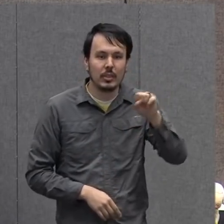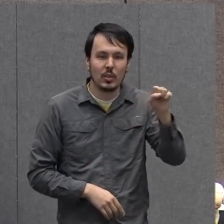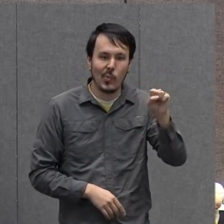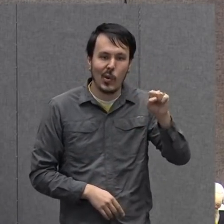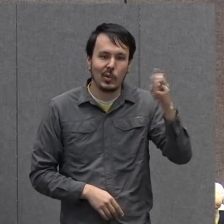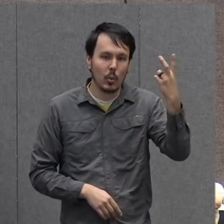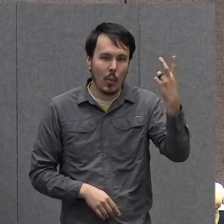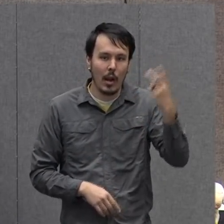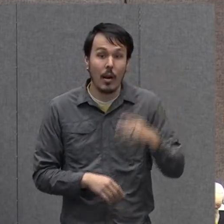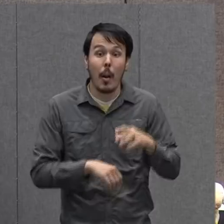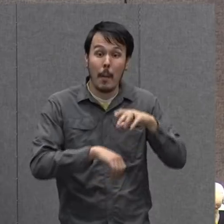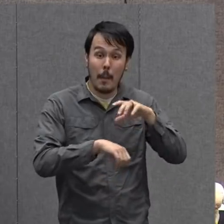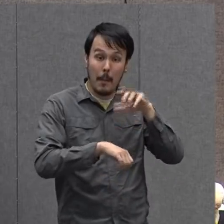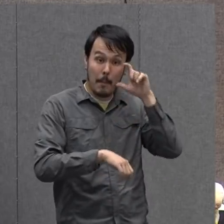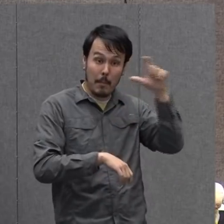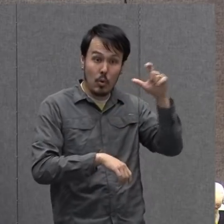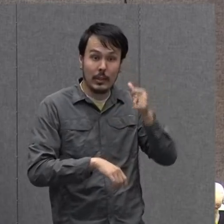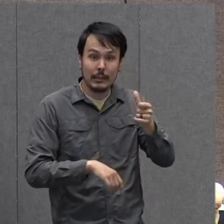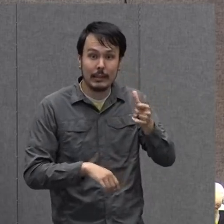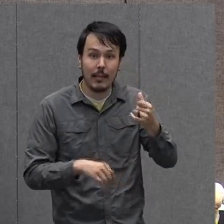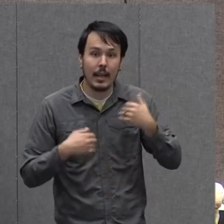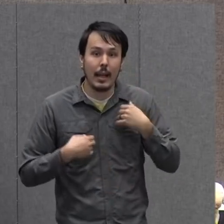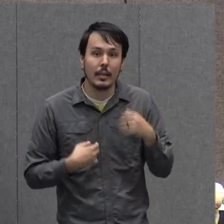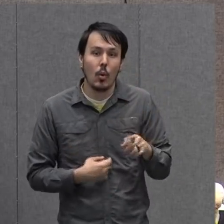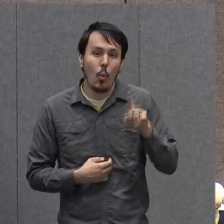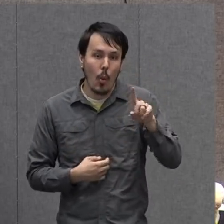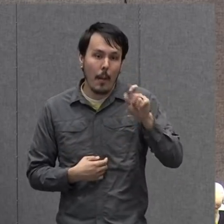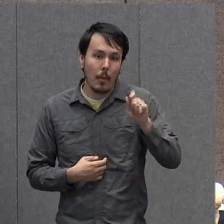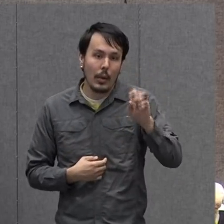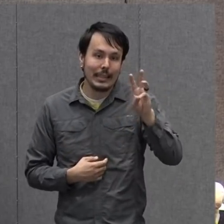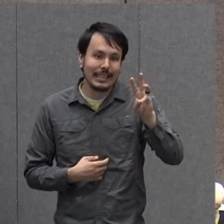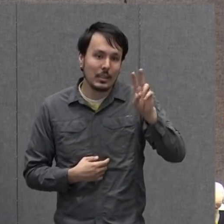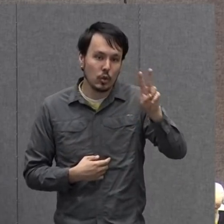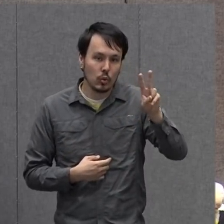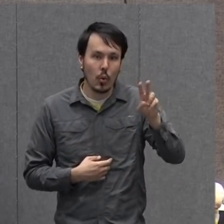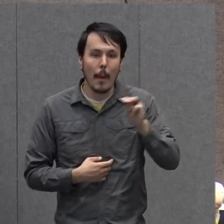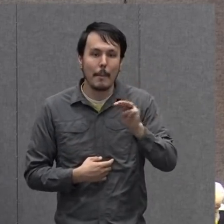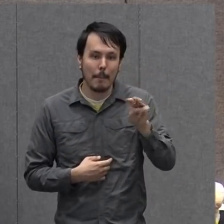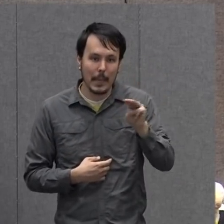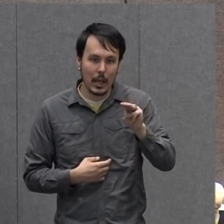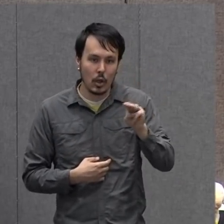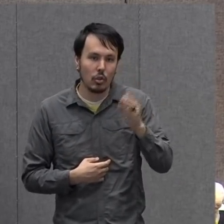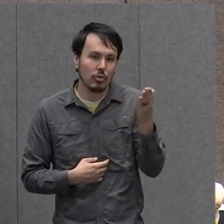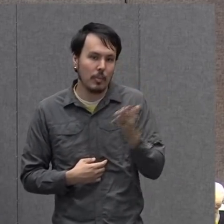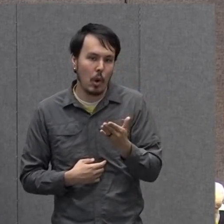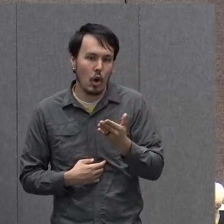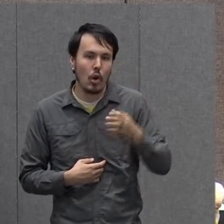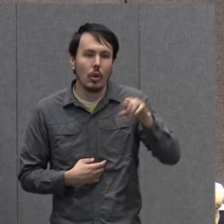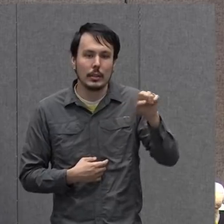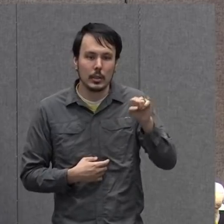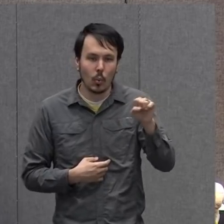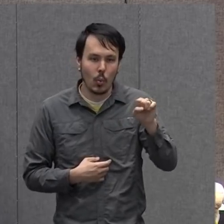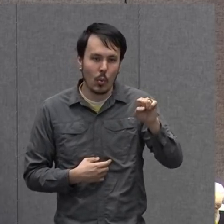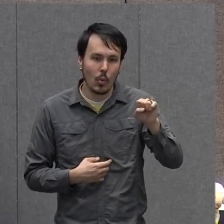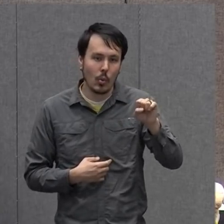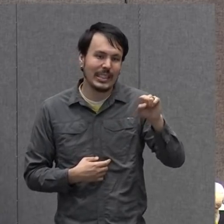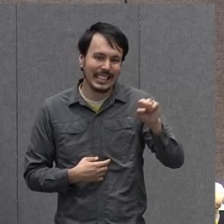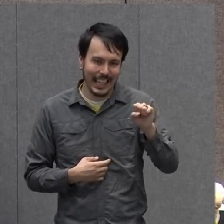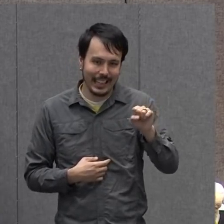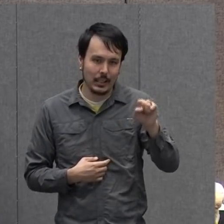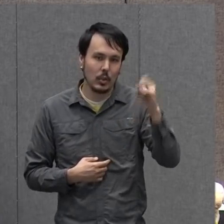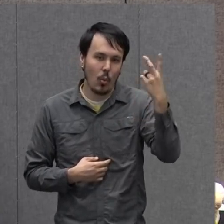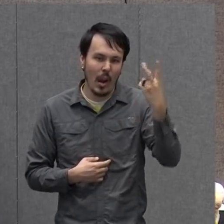mass and weight. So our mass is how much of us there is. And how much of us there is isn't